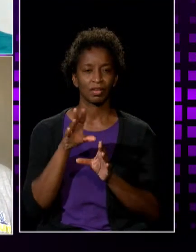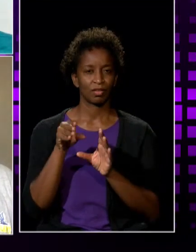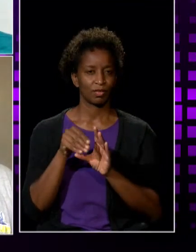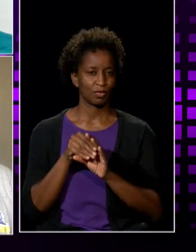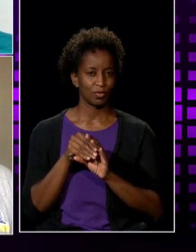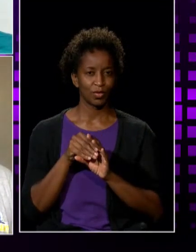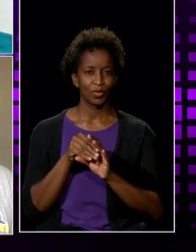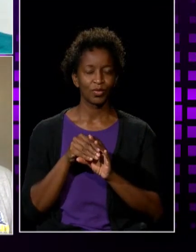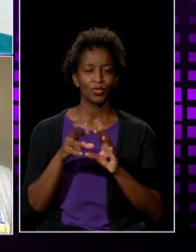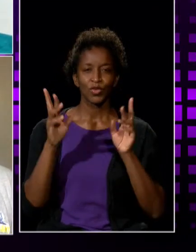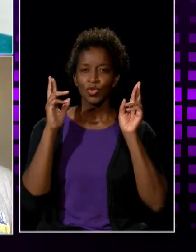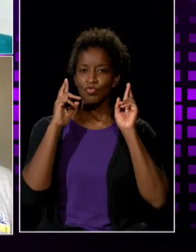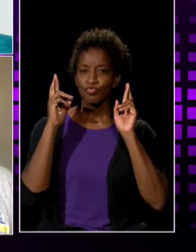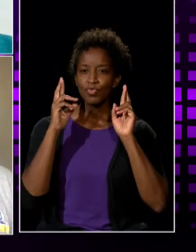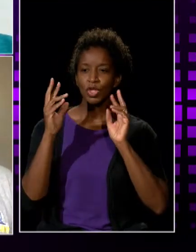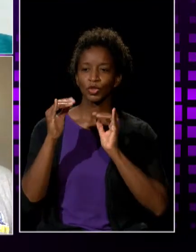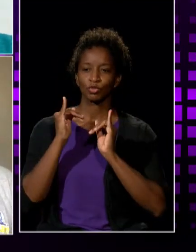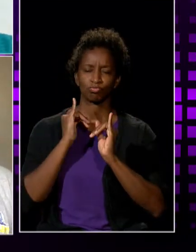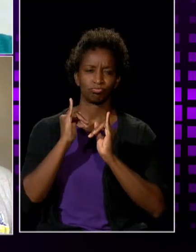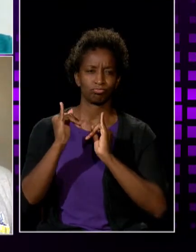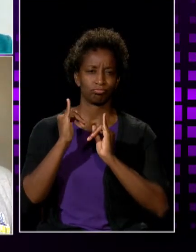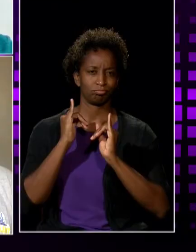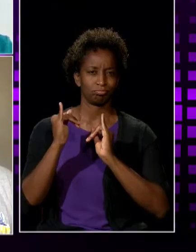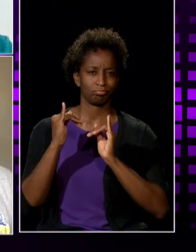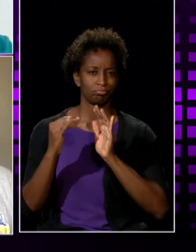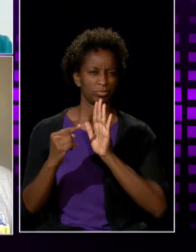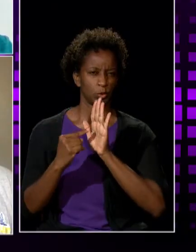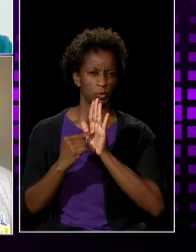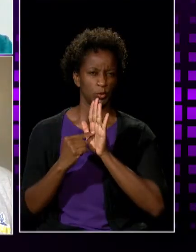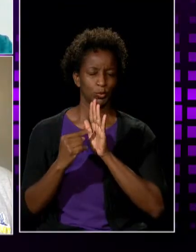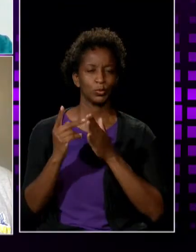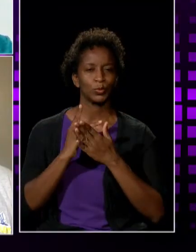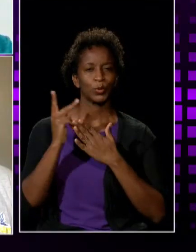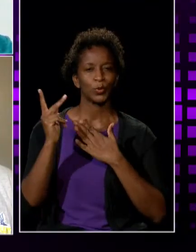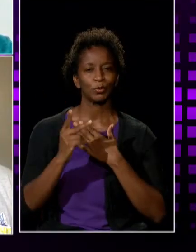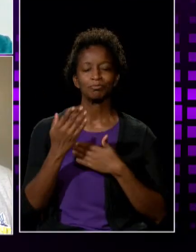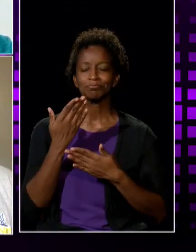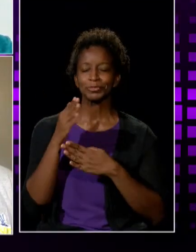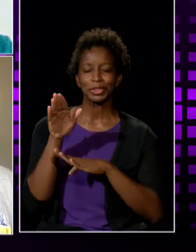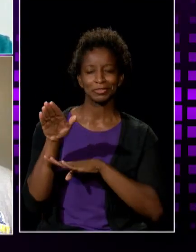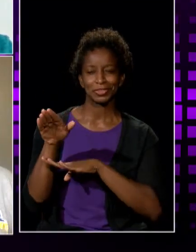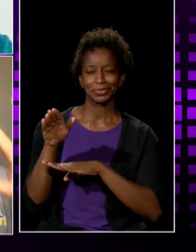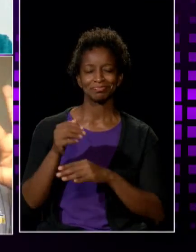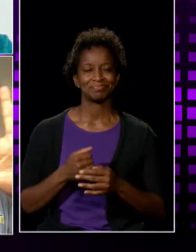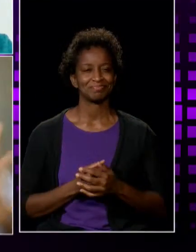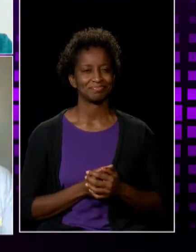many of our young nation's youth to a wide audience. Good afternoon, sir.